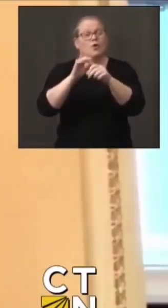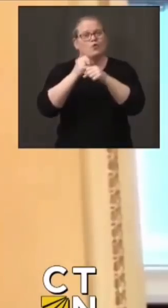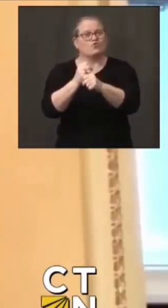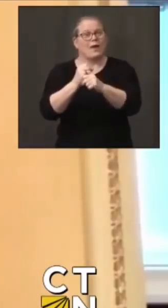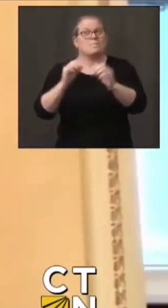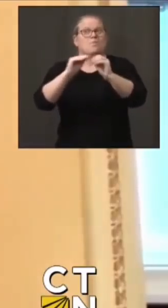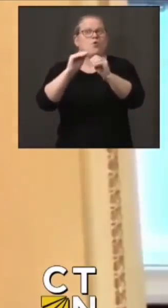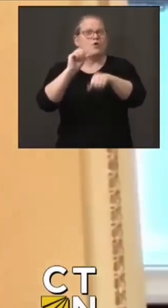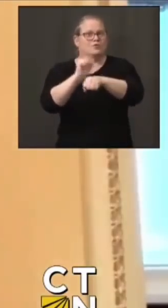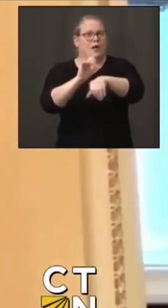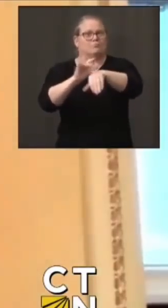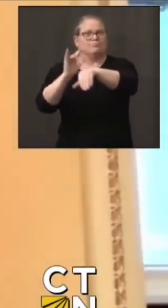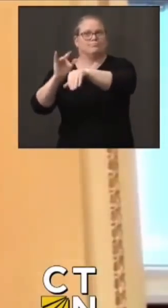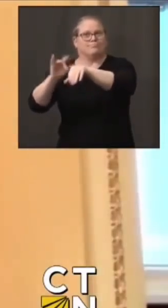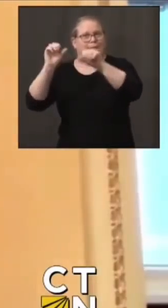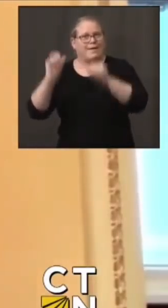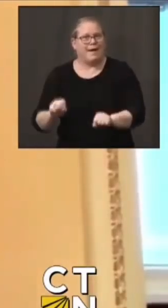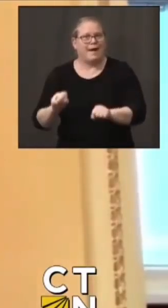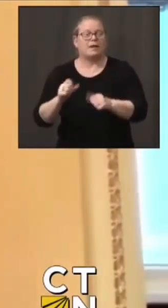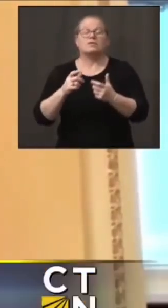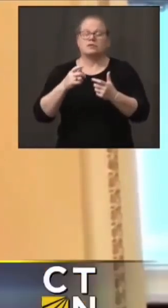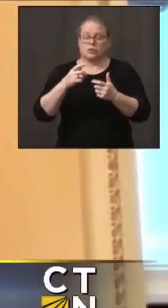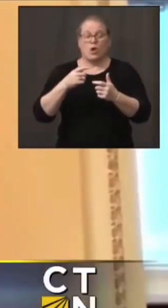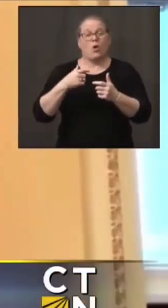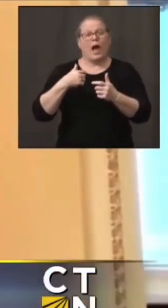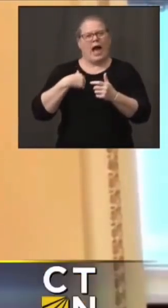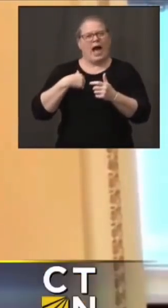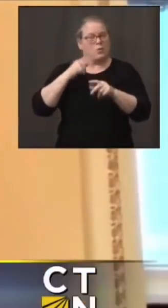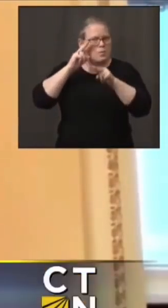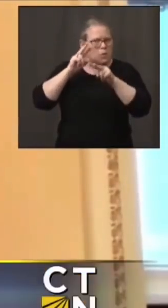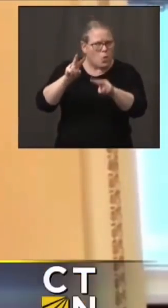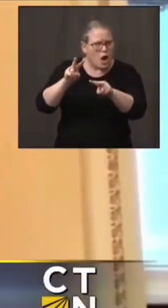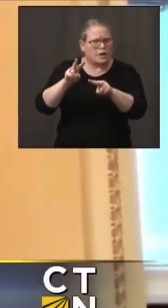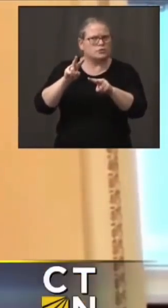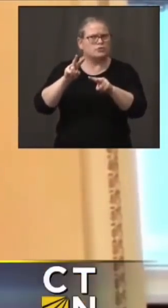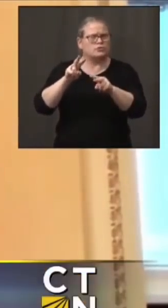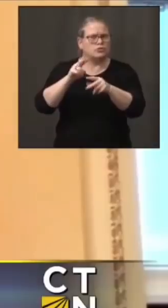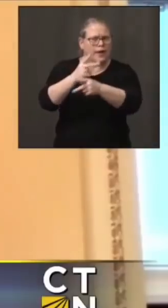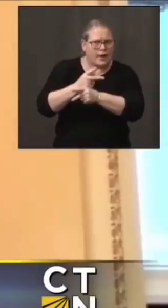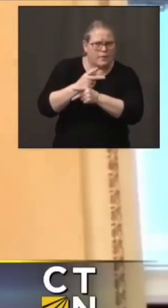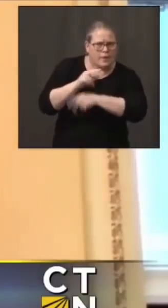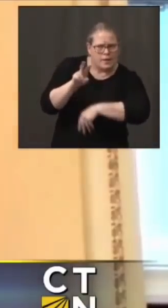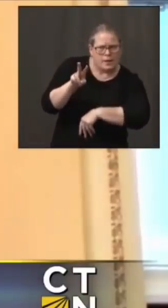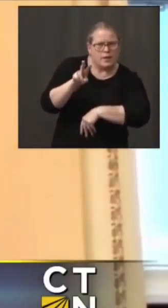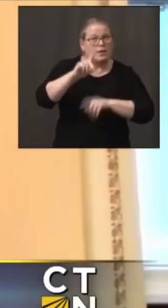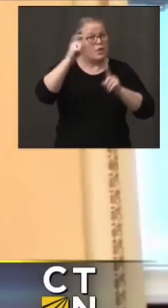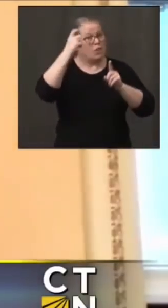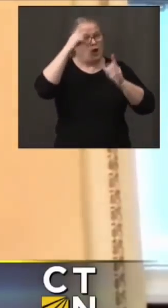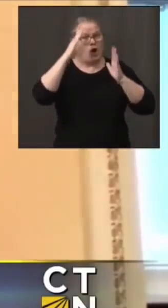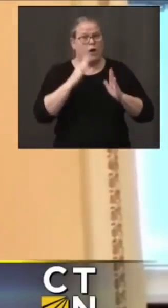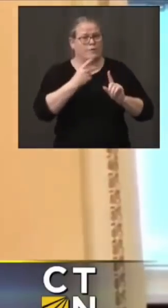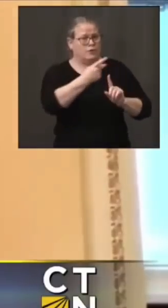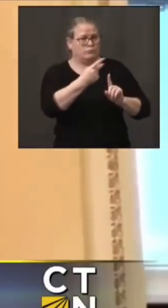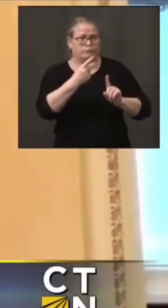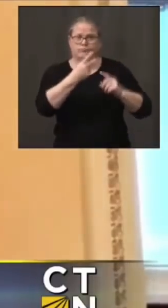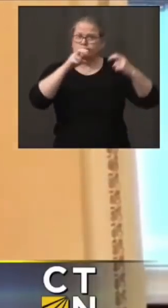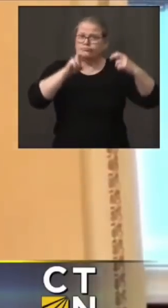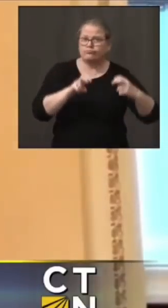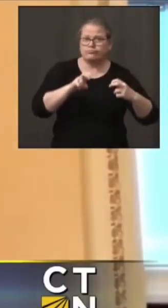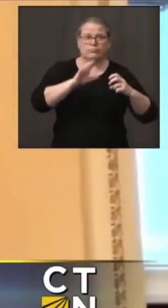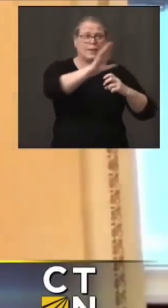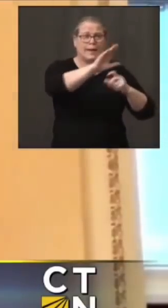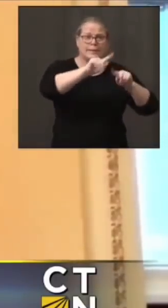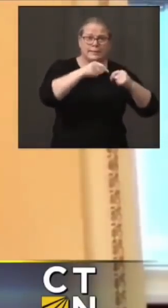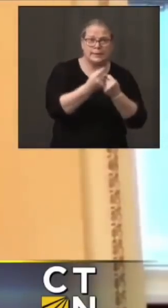be watching it very closely. As I said at the outset, the governor and I have agreed to sit down with his team and mine and lay out